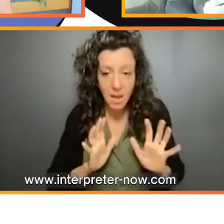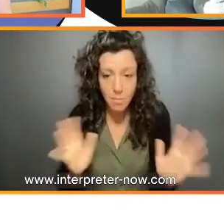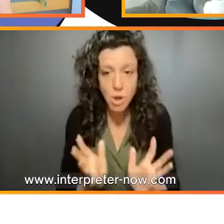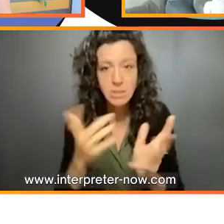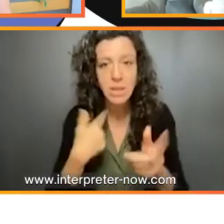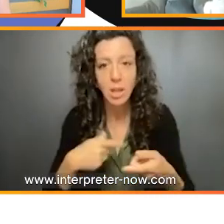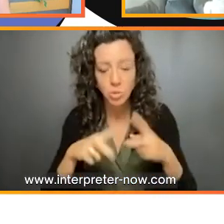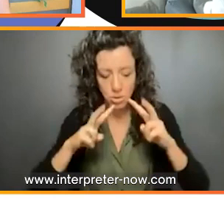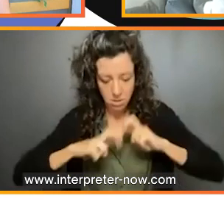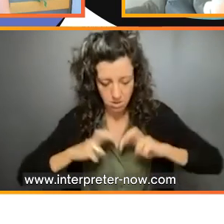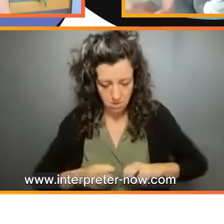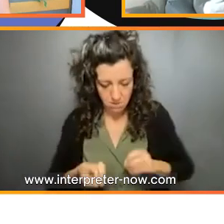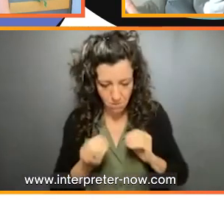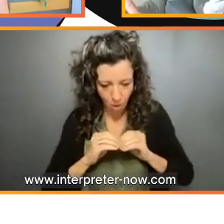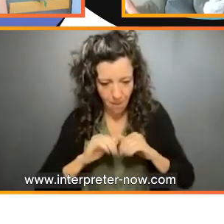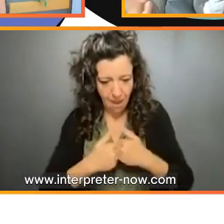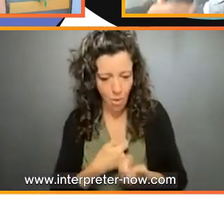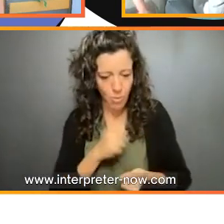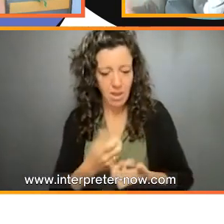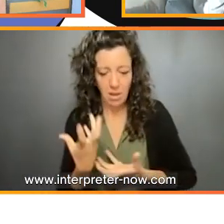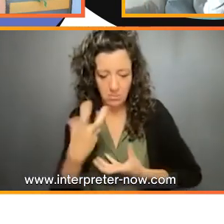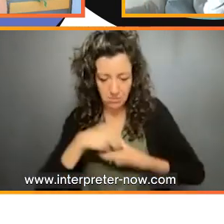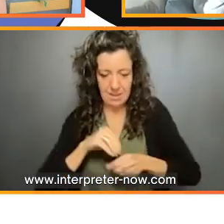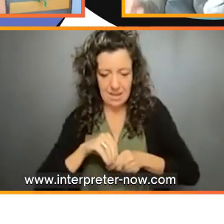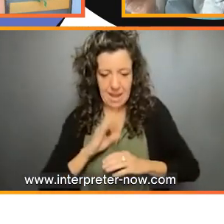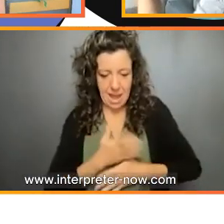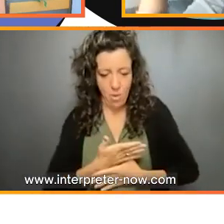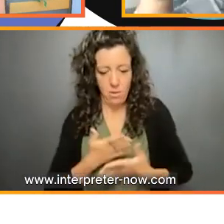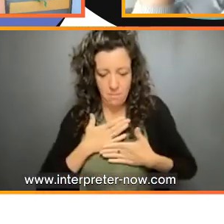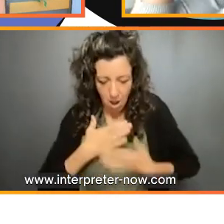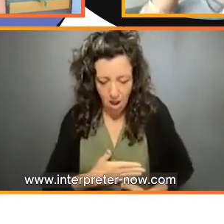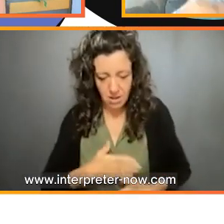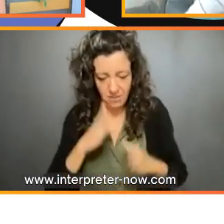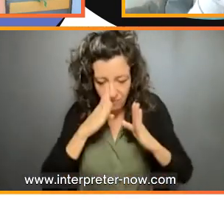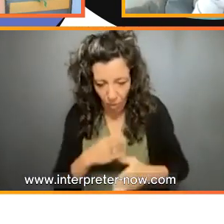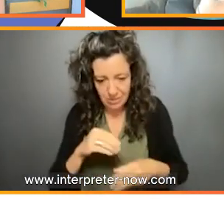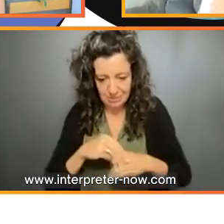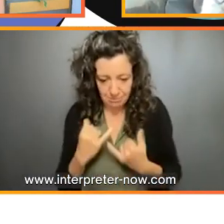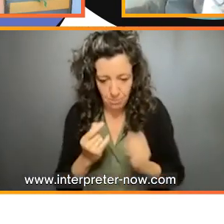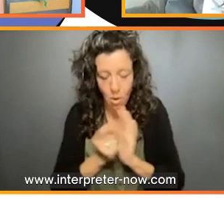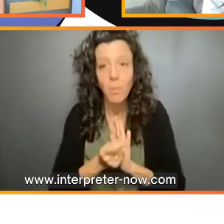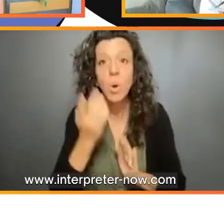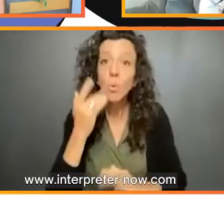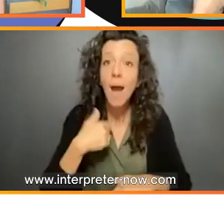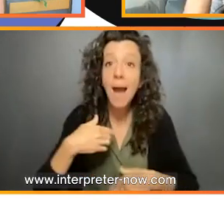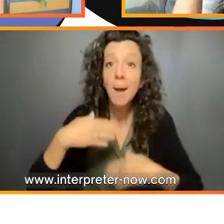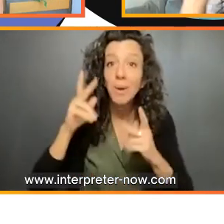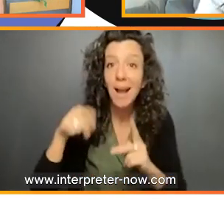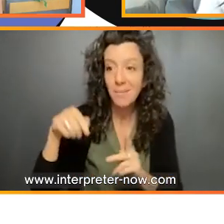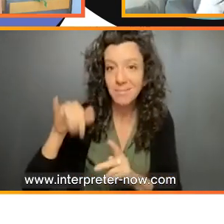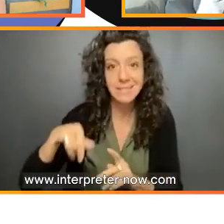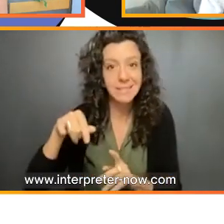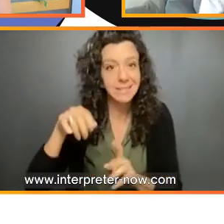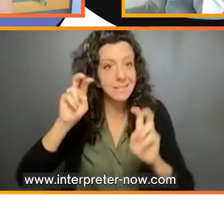everything. And it really pushes us to be in a place where we dig deep into being embodied, like being